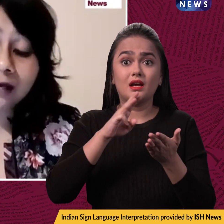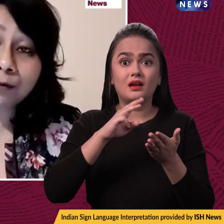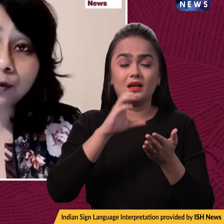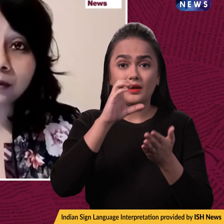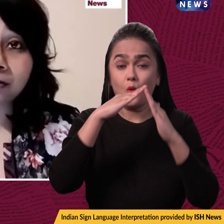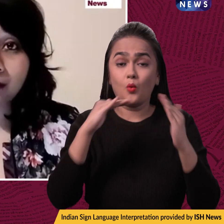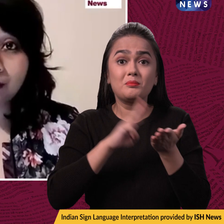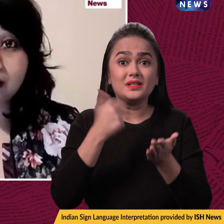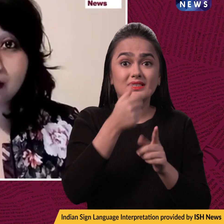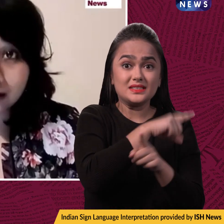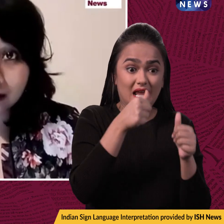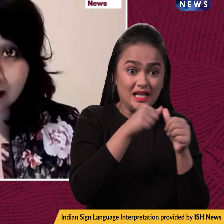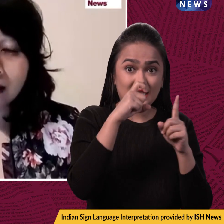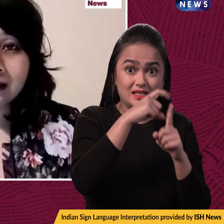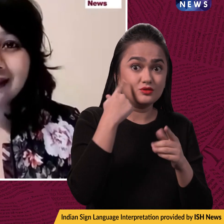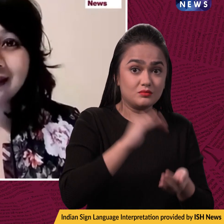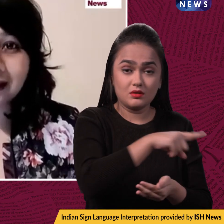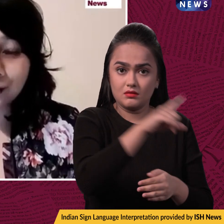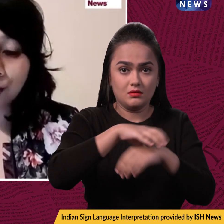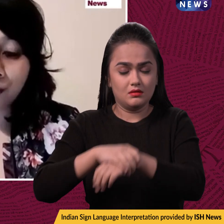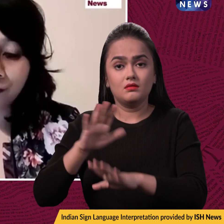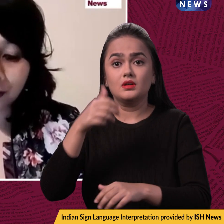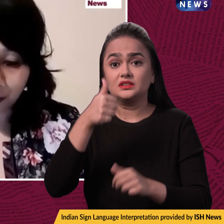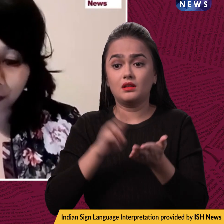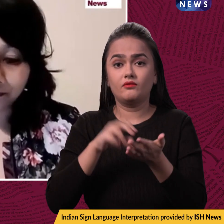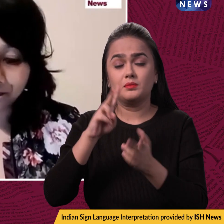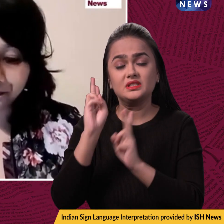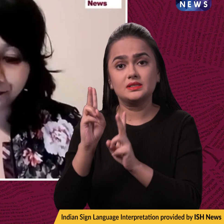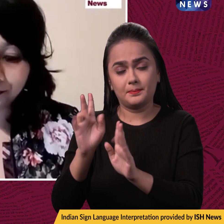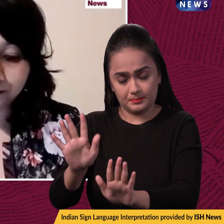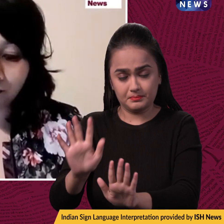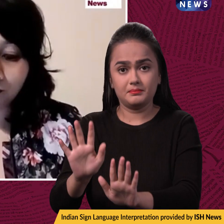Deshmukh to the Enforcement Directorate's custody till the 6th of November.